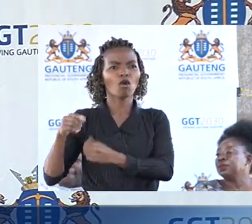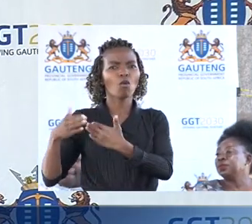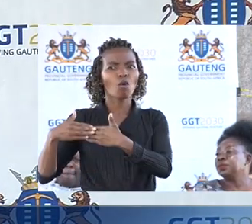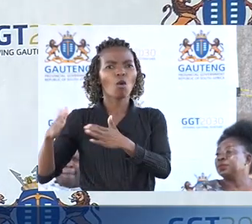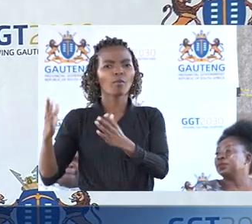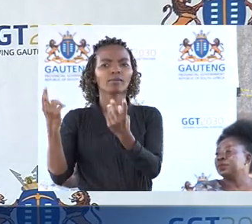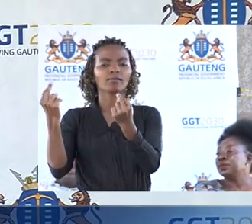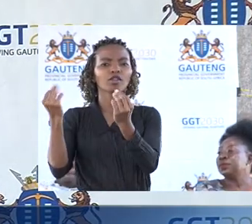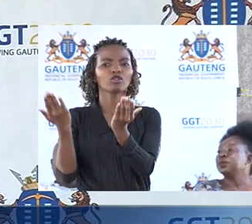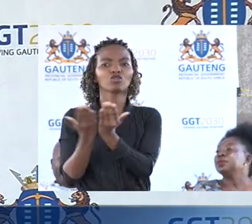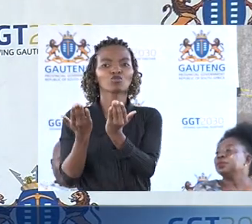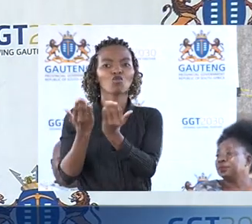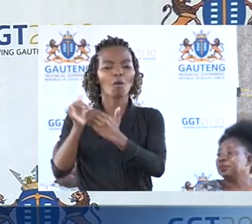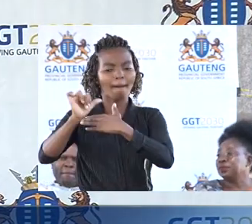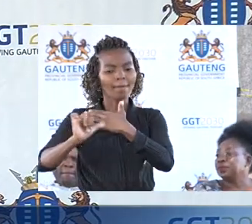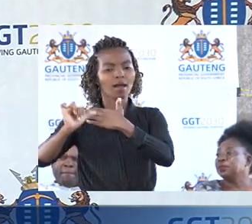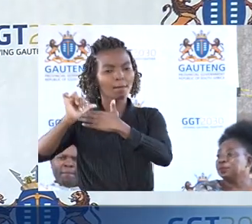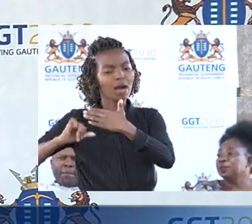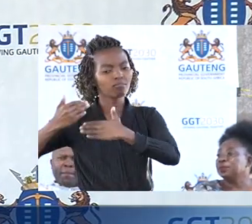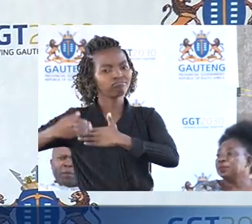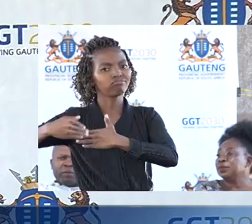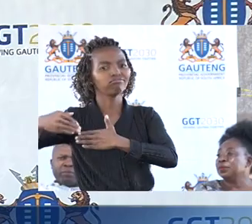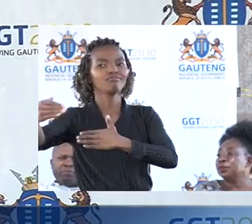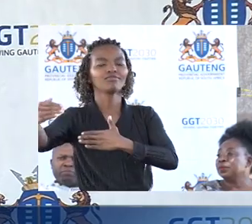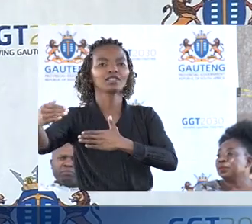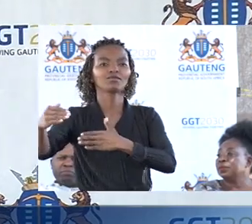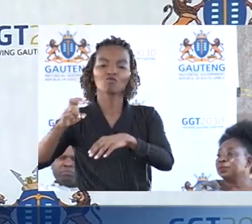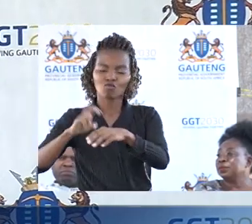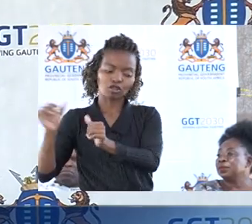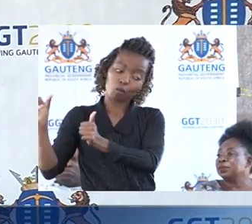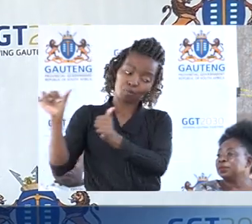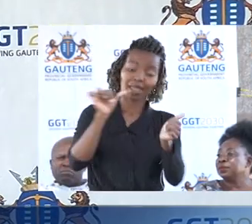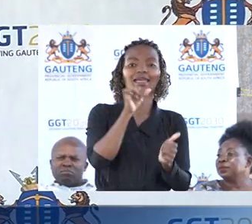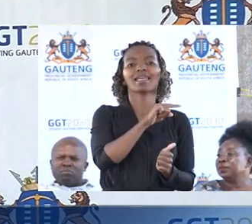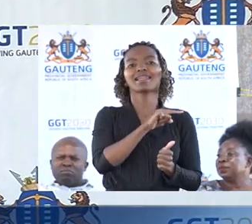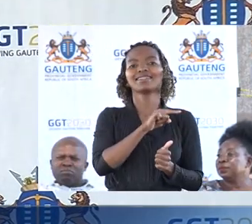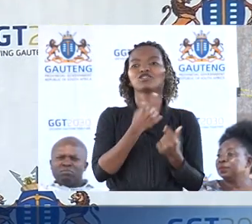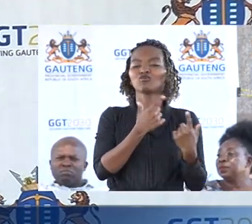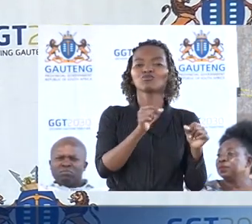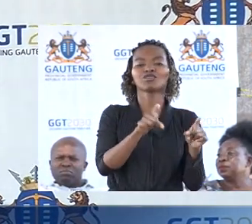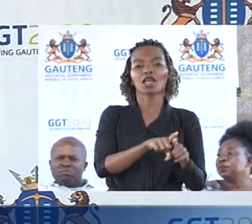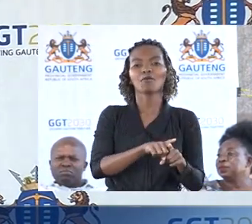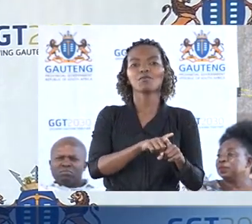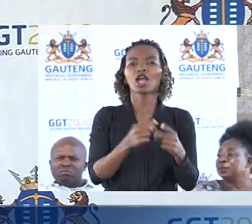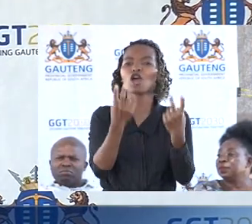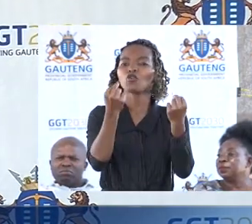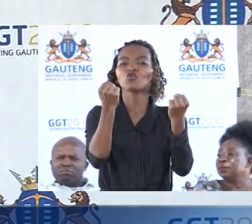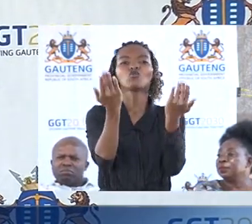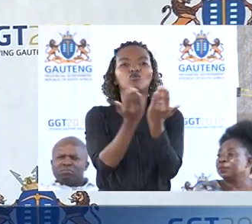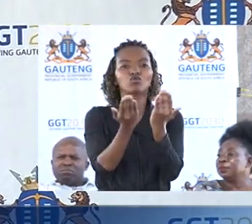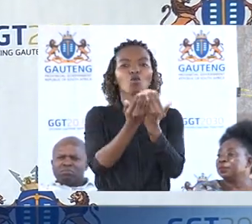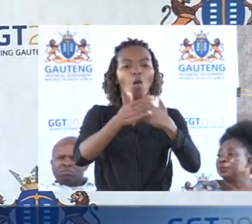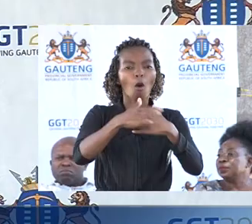opening a new school every month. We must go back there and open a new